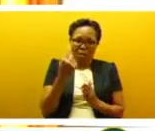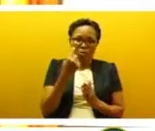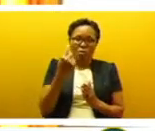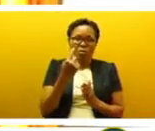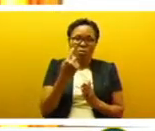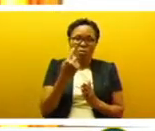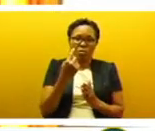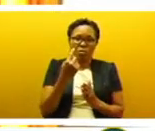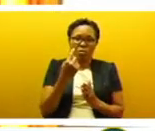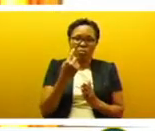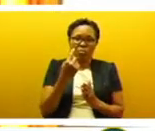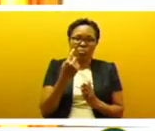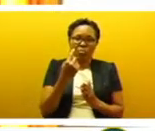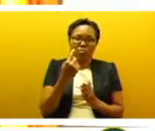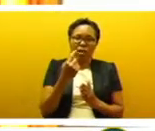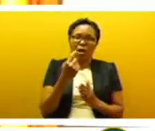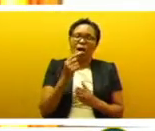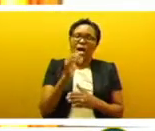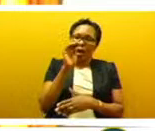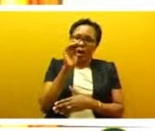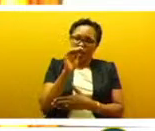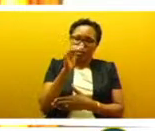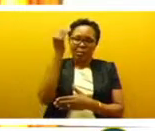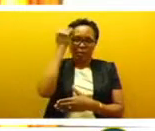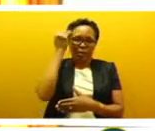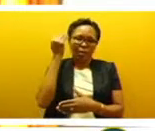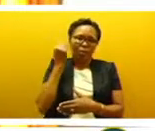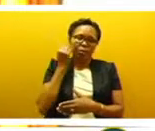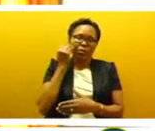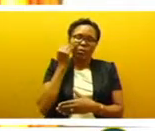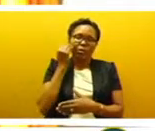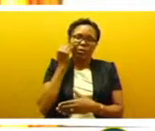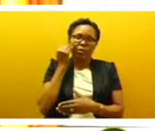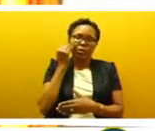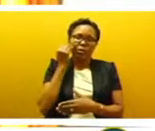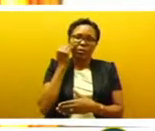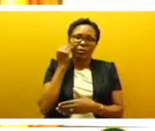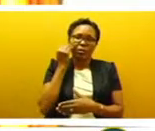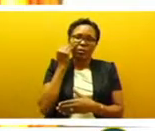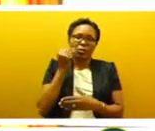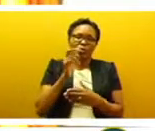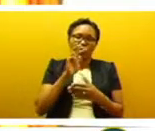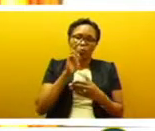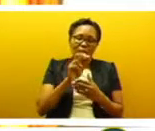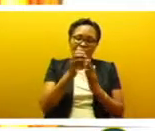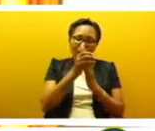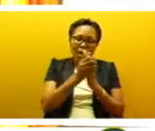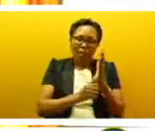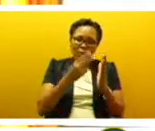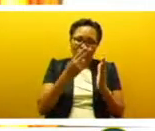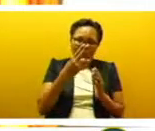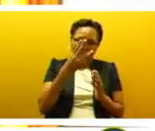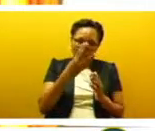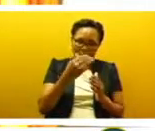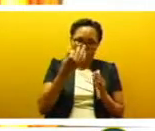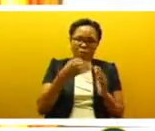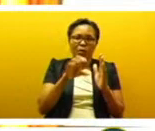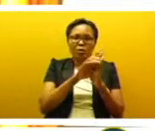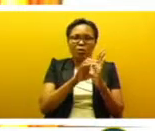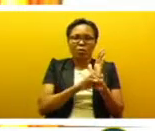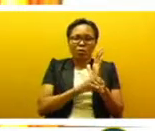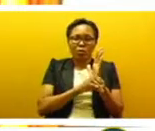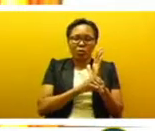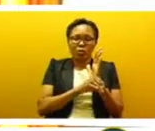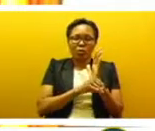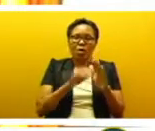therefore invites this court to look at or to turn to Articles 23 of the Constitution on your